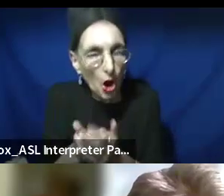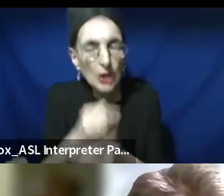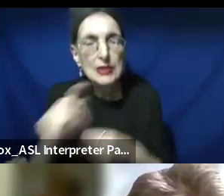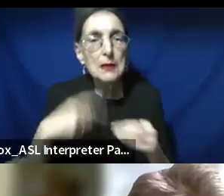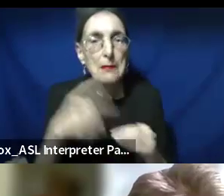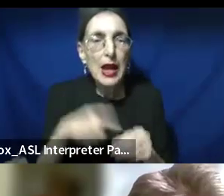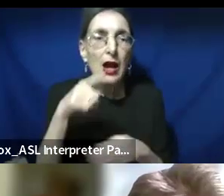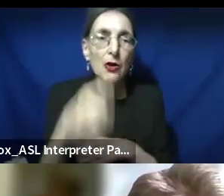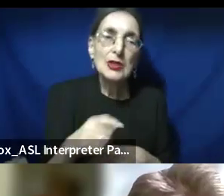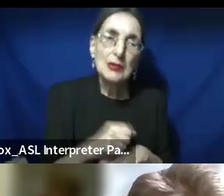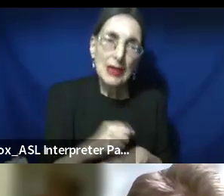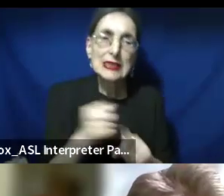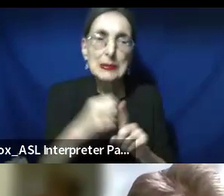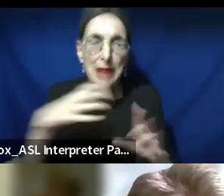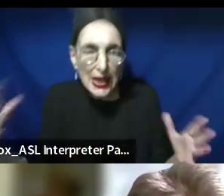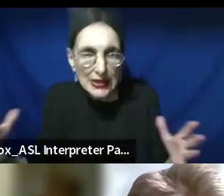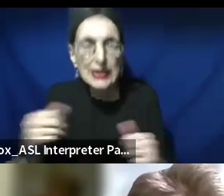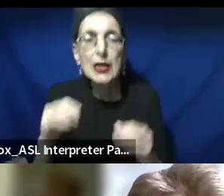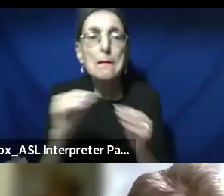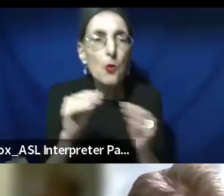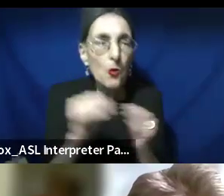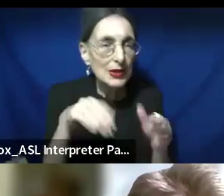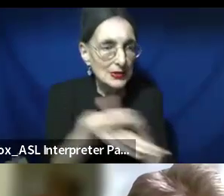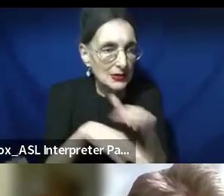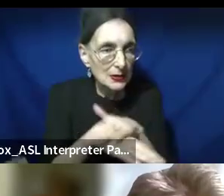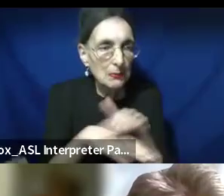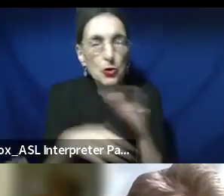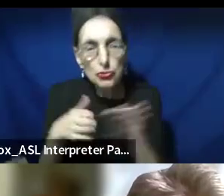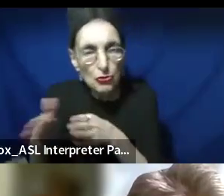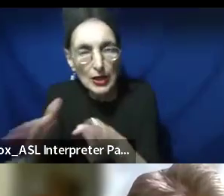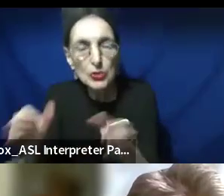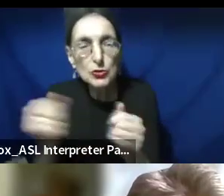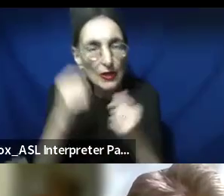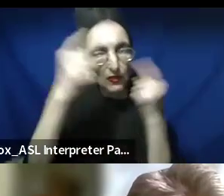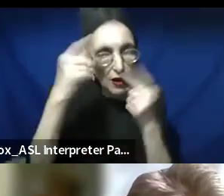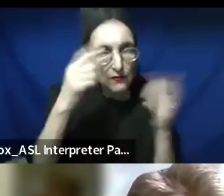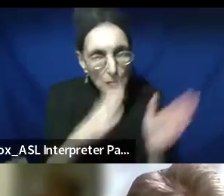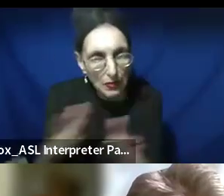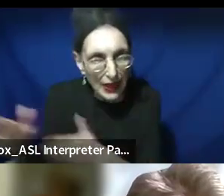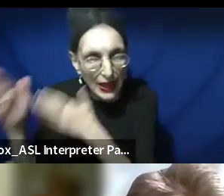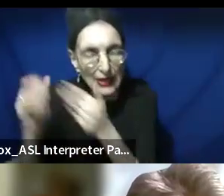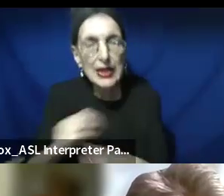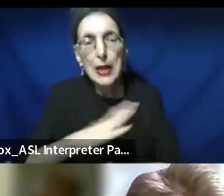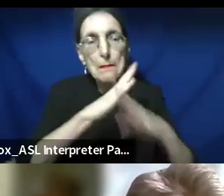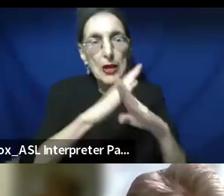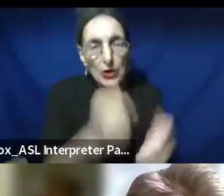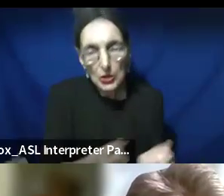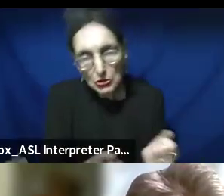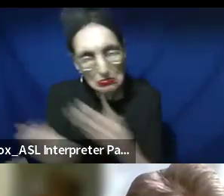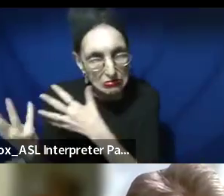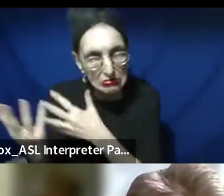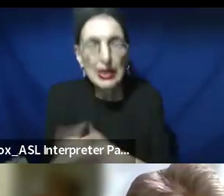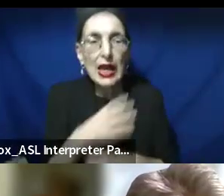accessible trails through thoughtful planning. It's about removing barriers growing the network, and really just making sure that